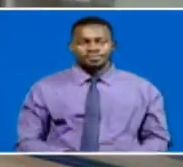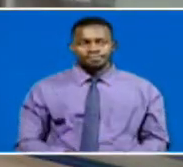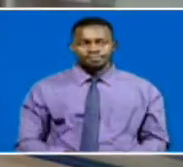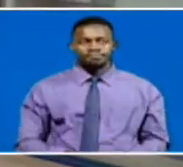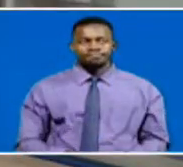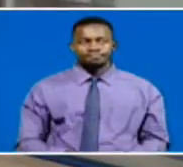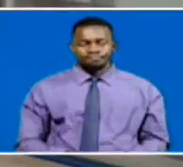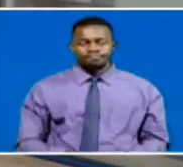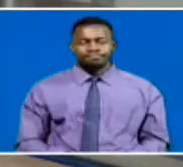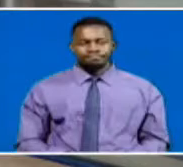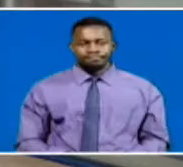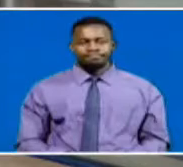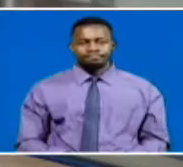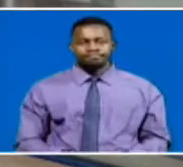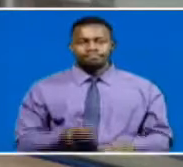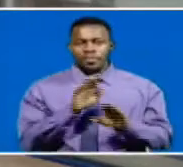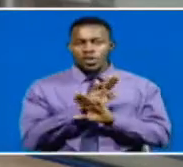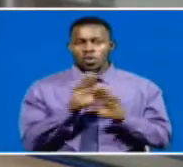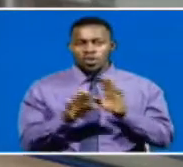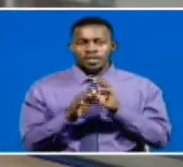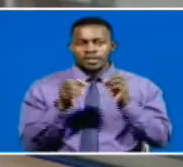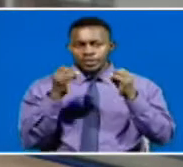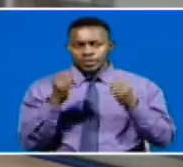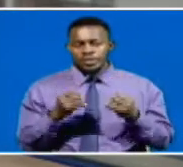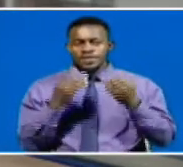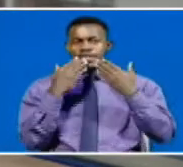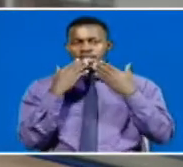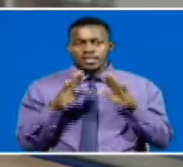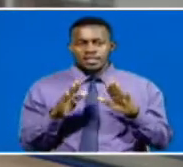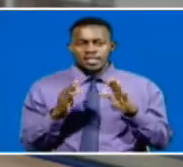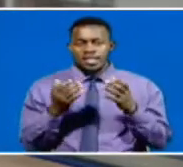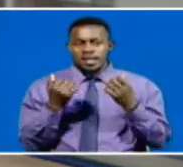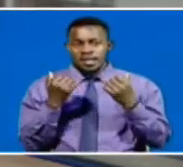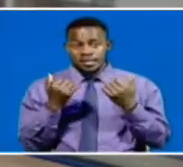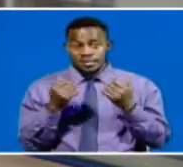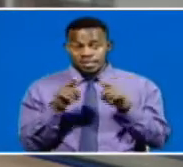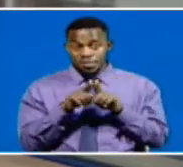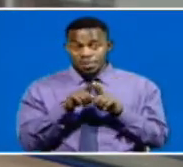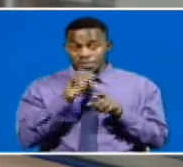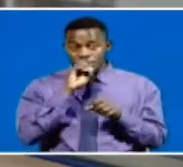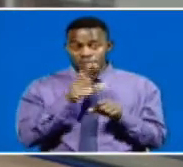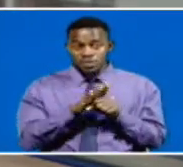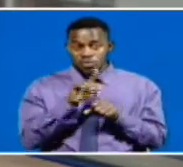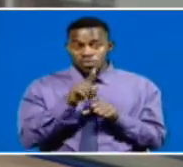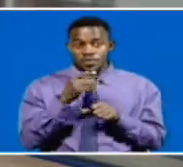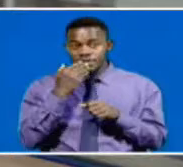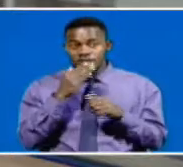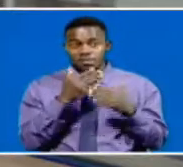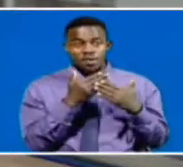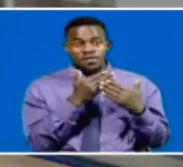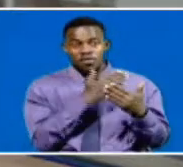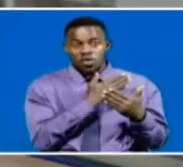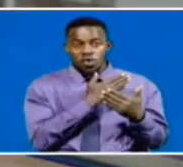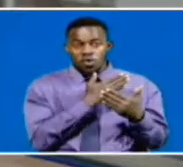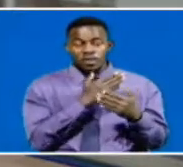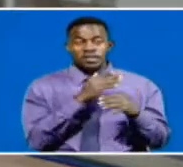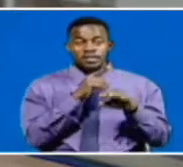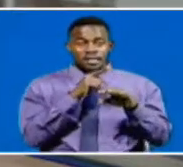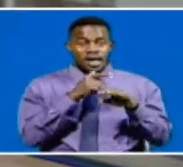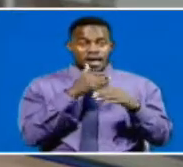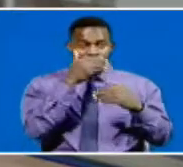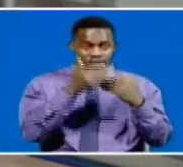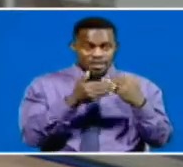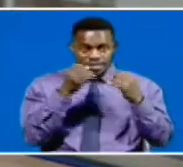All right, that's the latest in terms of news making headlines. And just as I had promised a little bit earlier on during the second hour of the